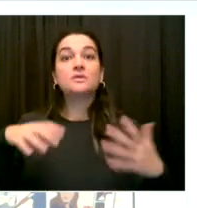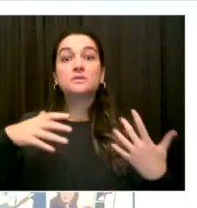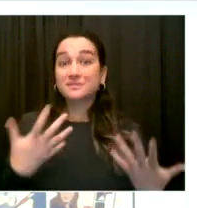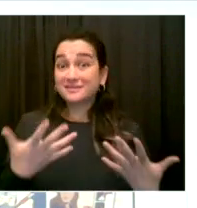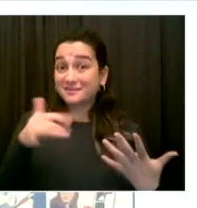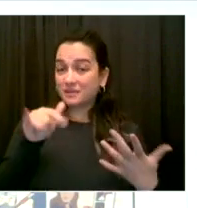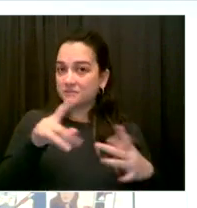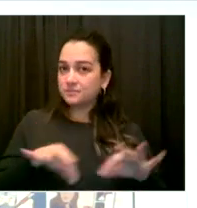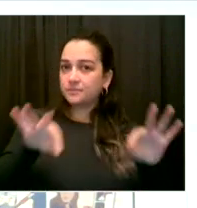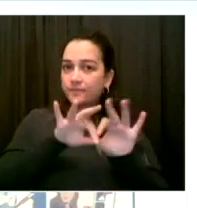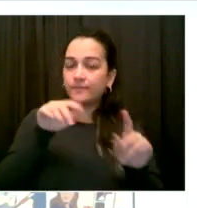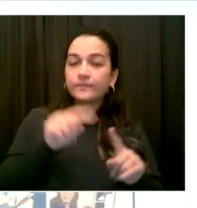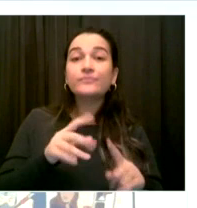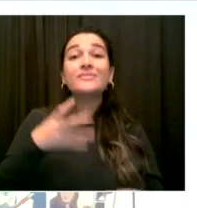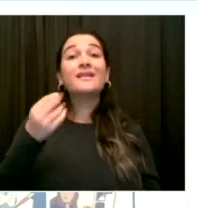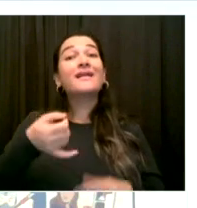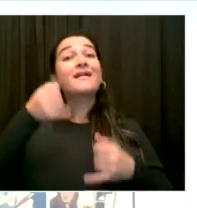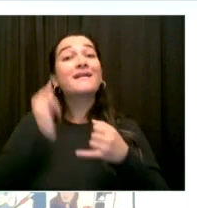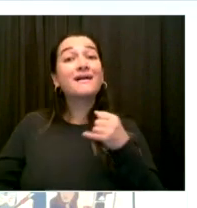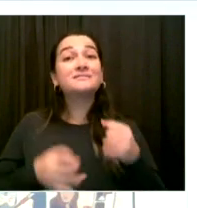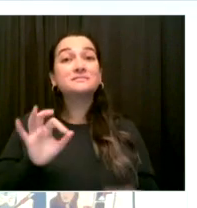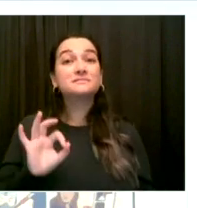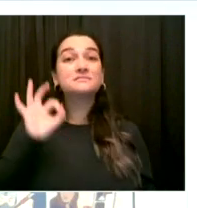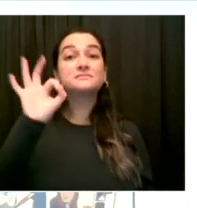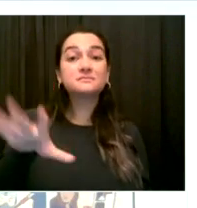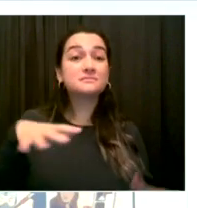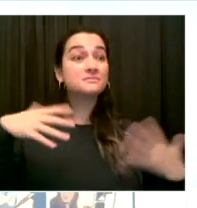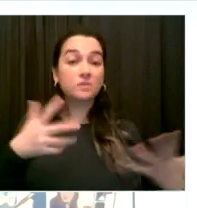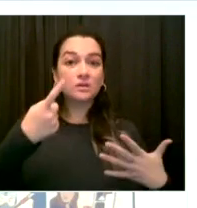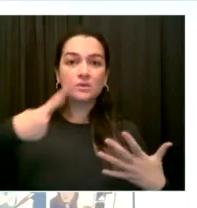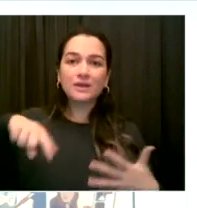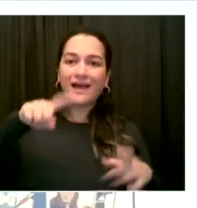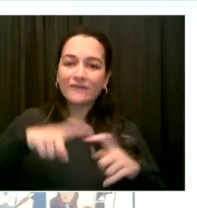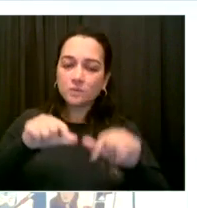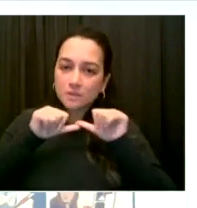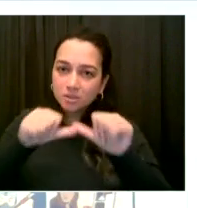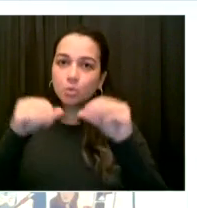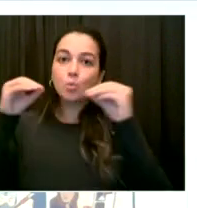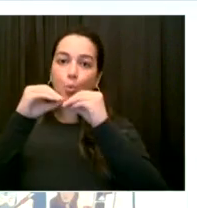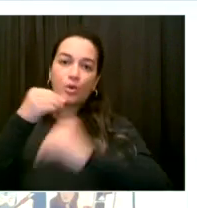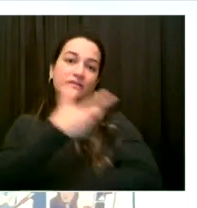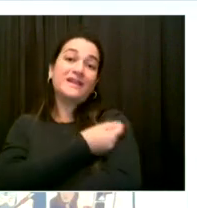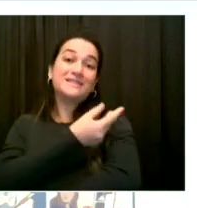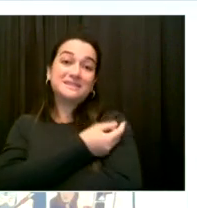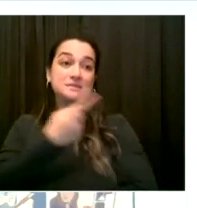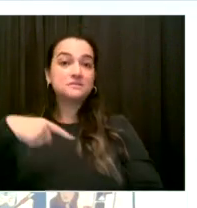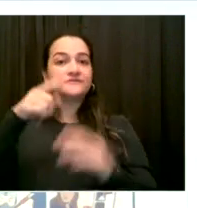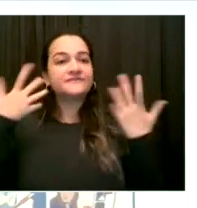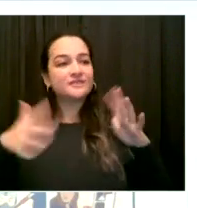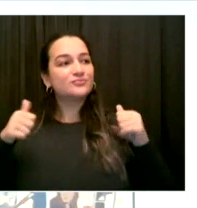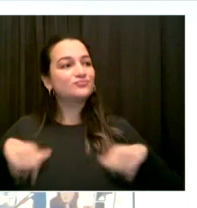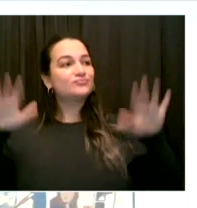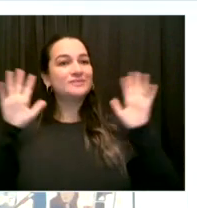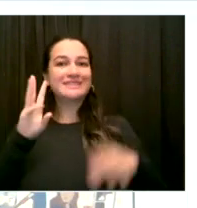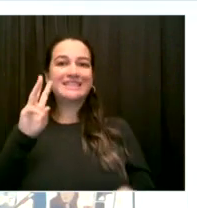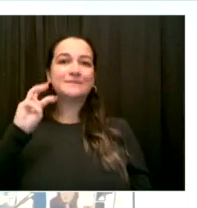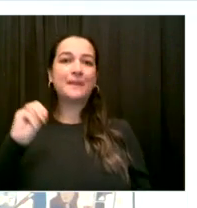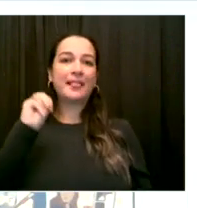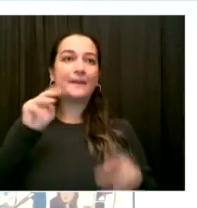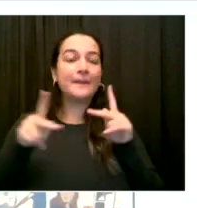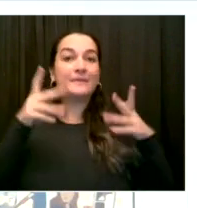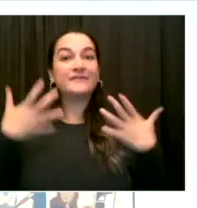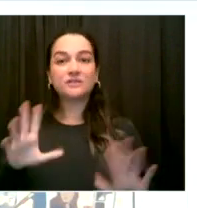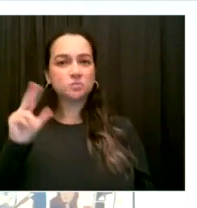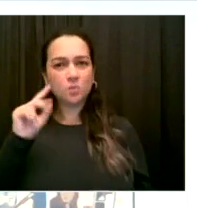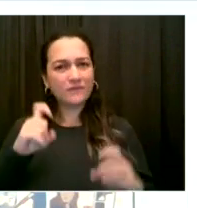safety, which is vaccination. This provides protection both for the individual who's vaccinated, of